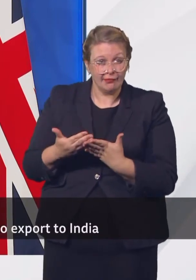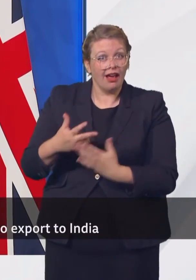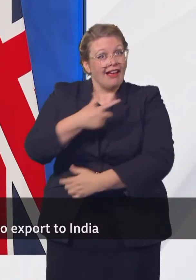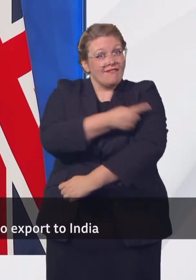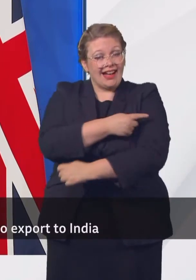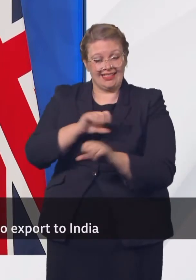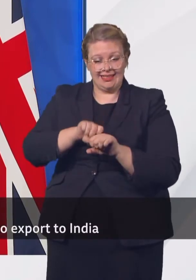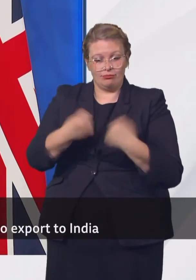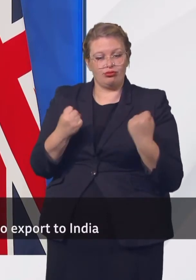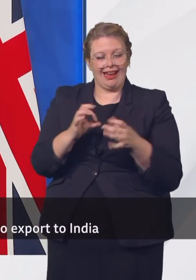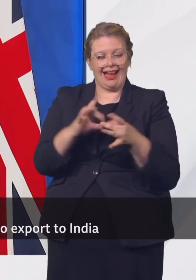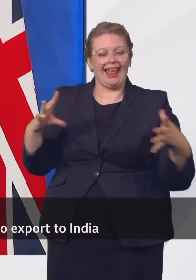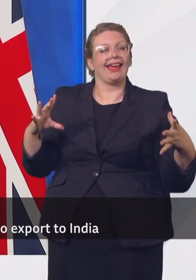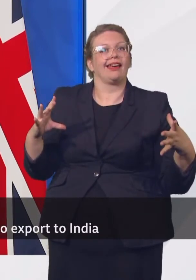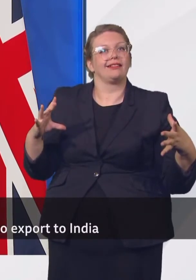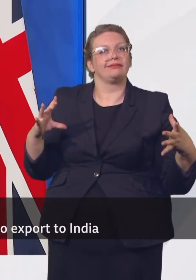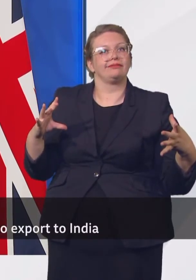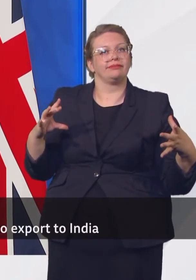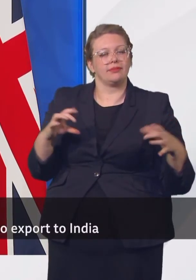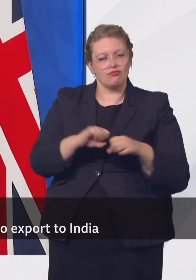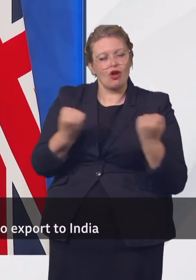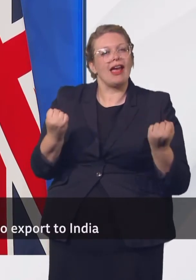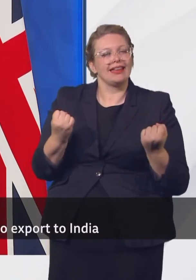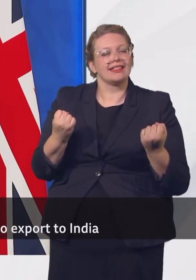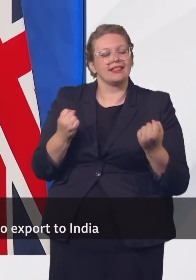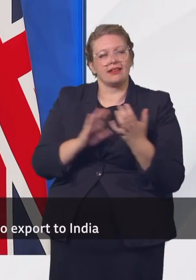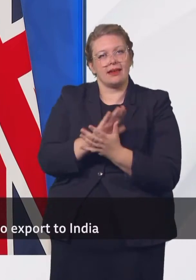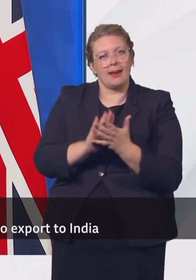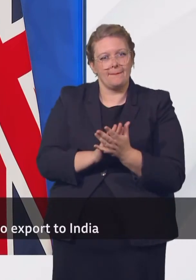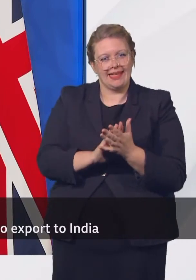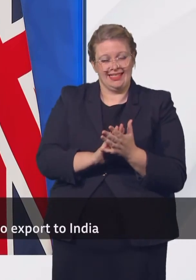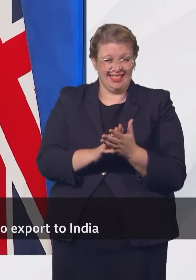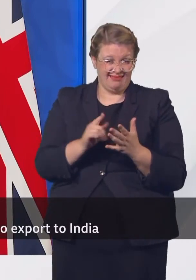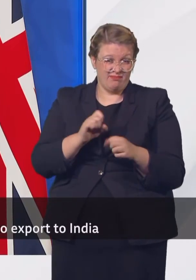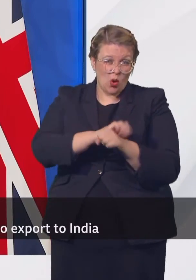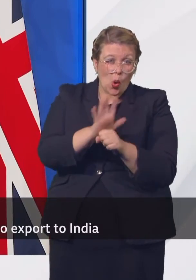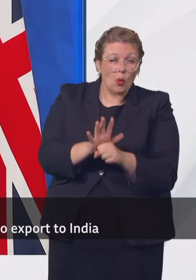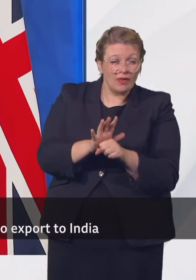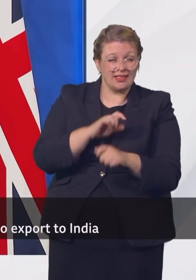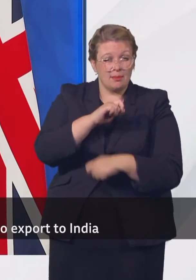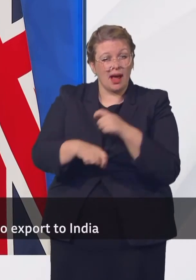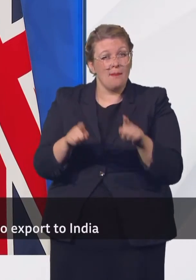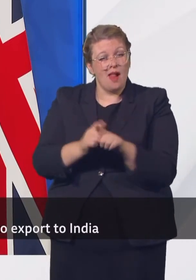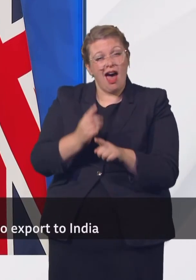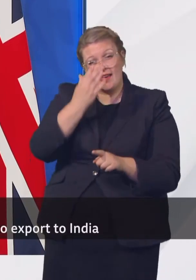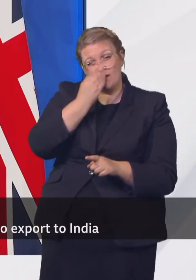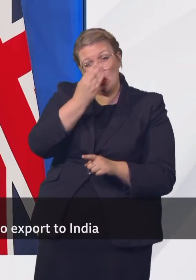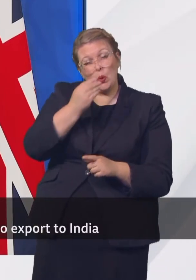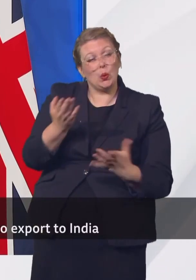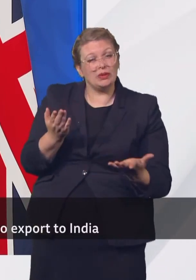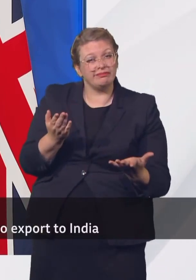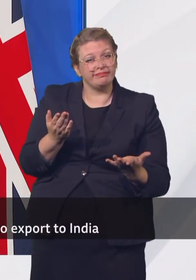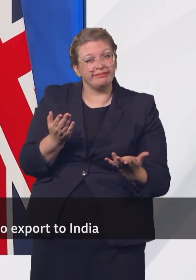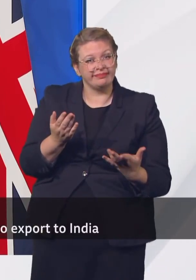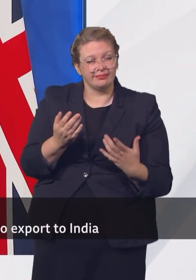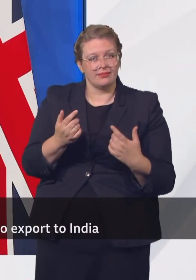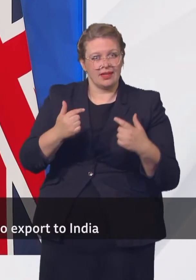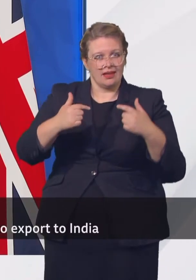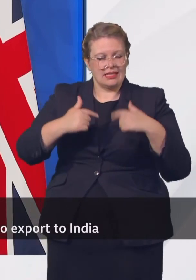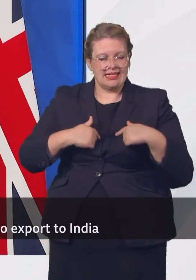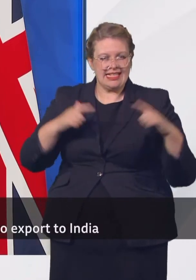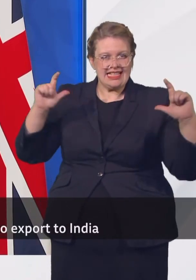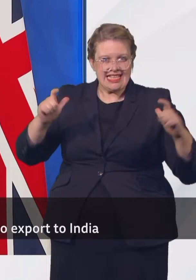coronavirus much like we do with flu, and wrestling COVID-19 to the position that it